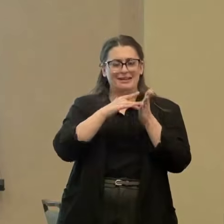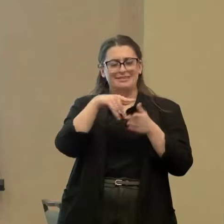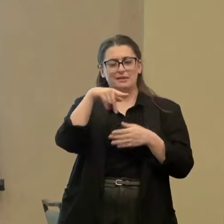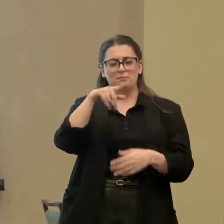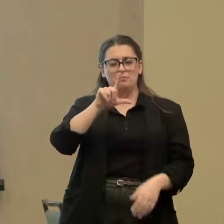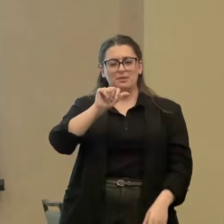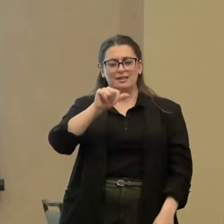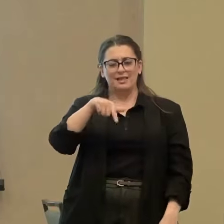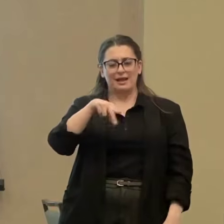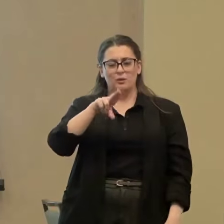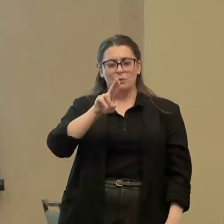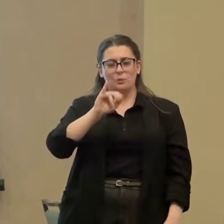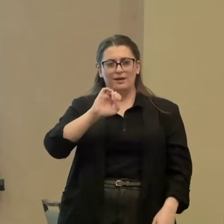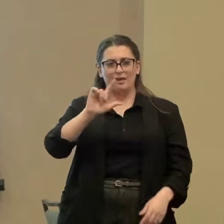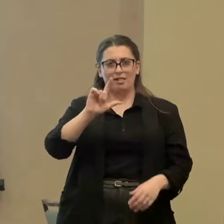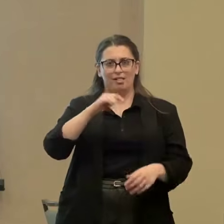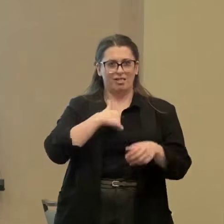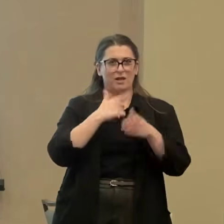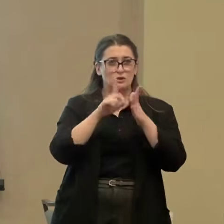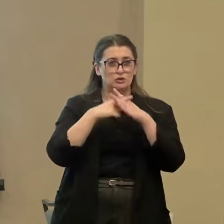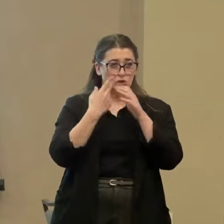I noticed a little bit of a